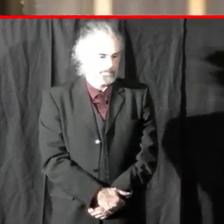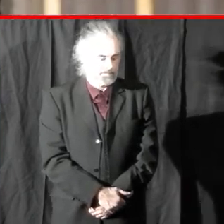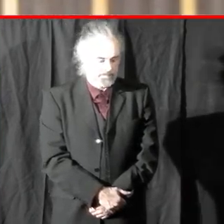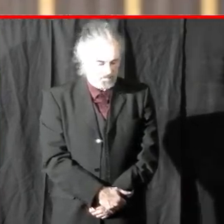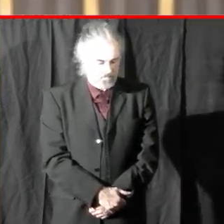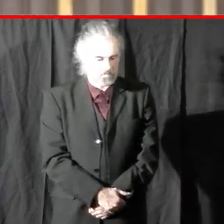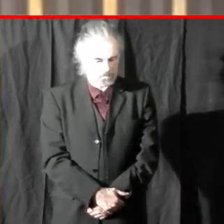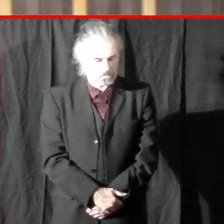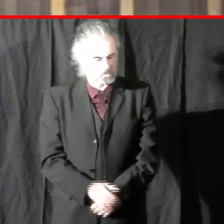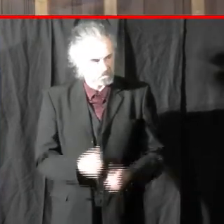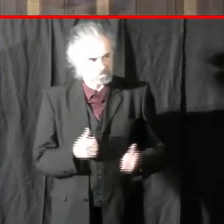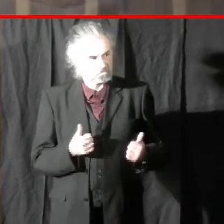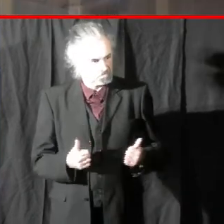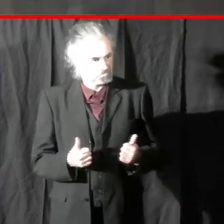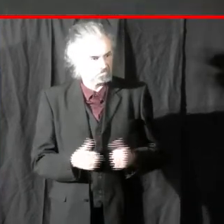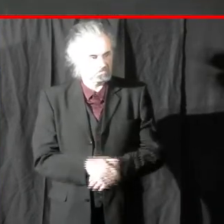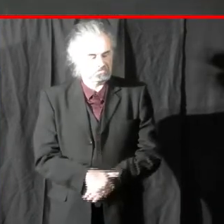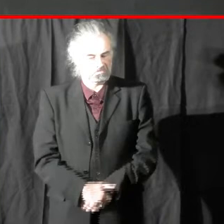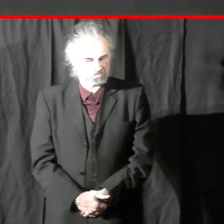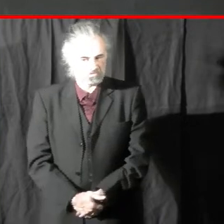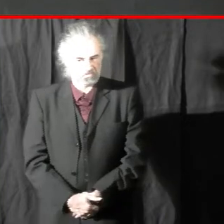Cool.